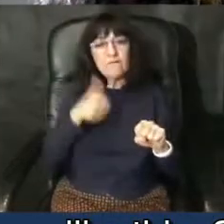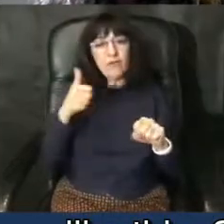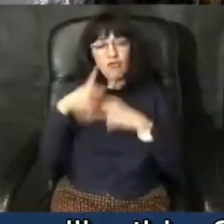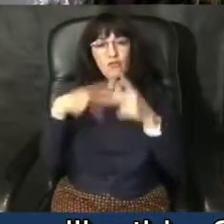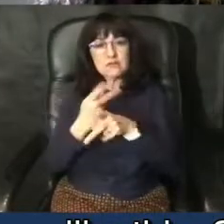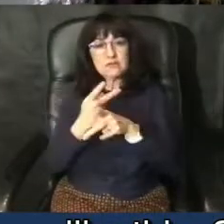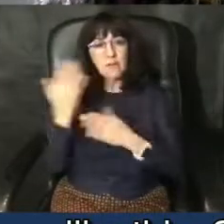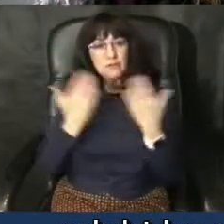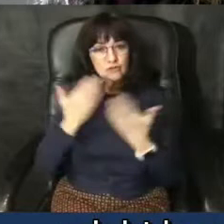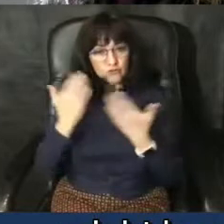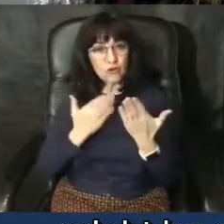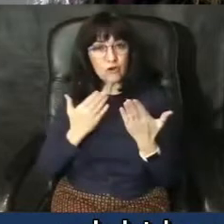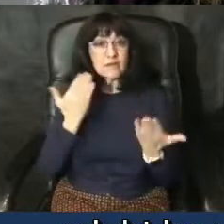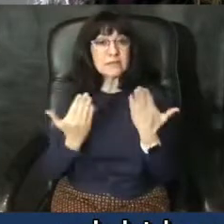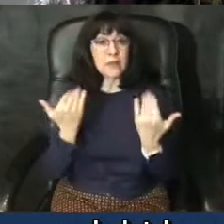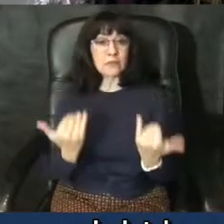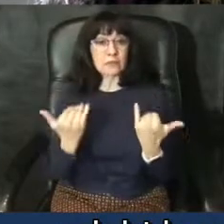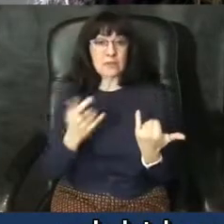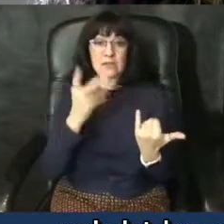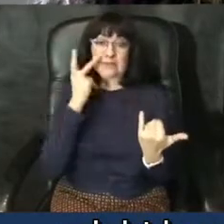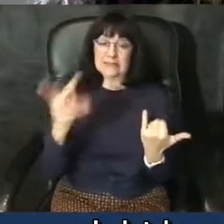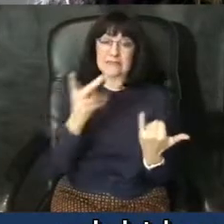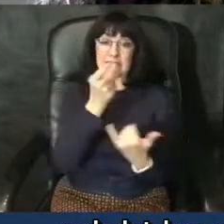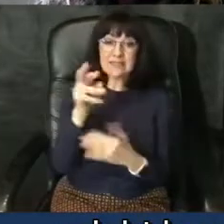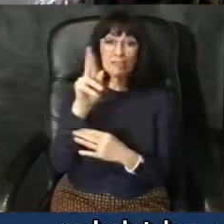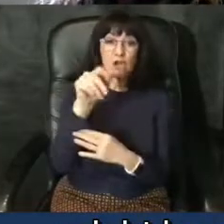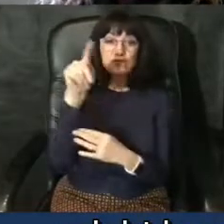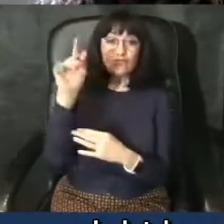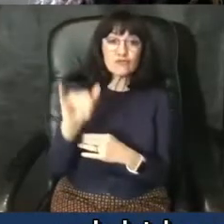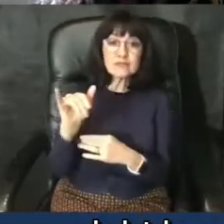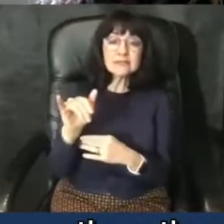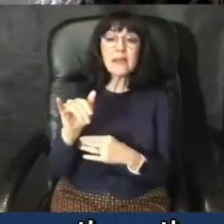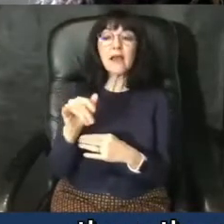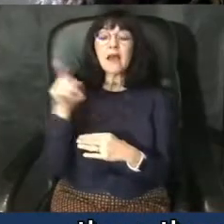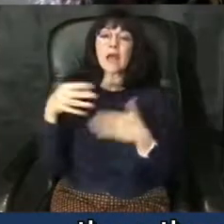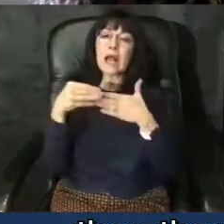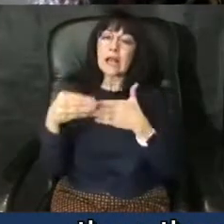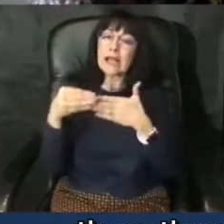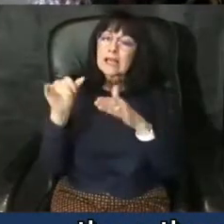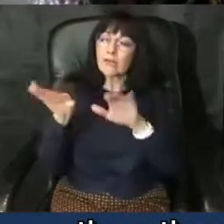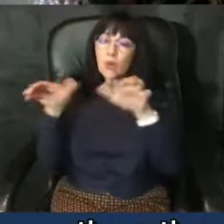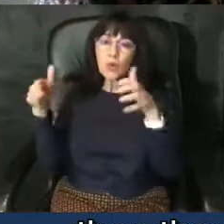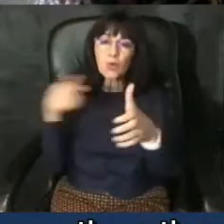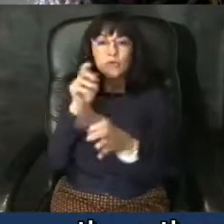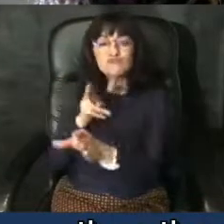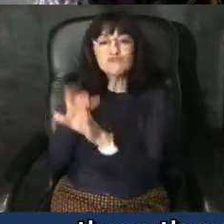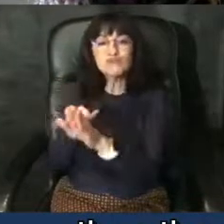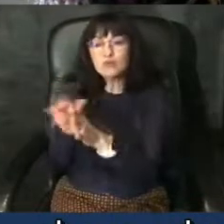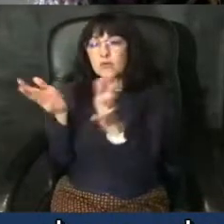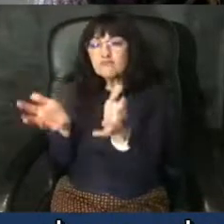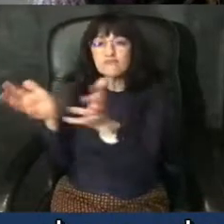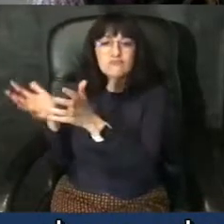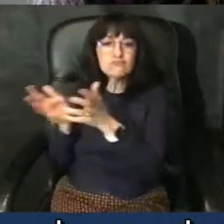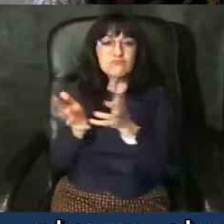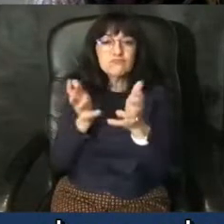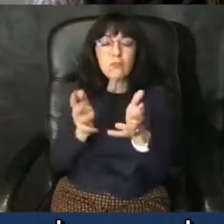you see Dr. Rattay, that might be somebody, a peer, or somebody leading a group. And then there'll be folks that, as you can see from the gallery